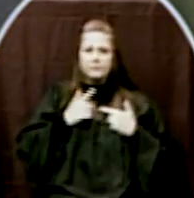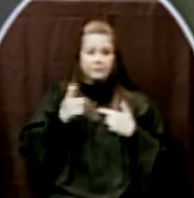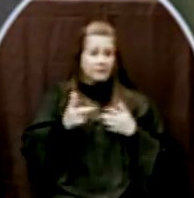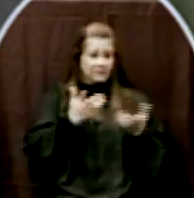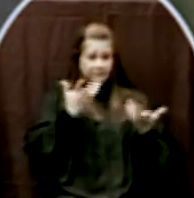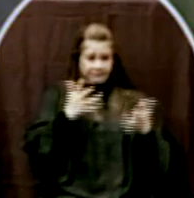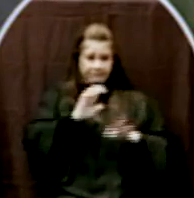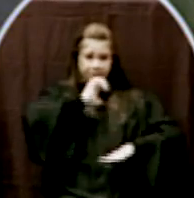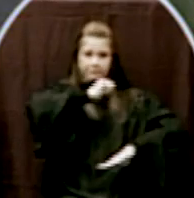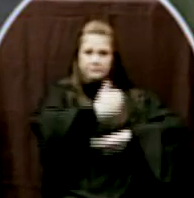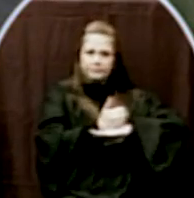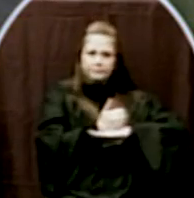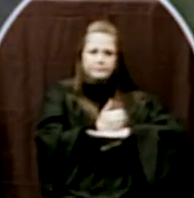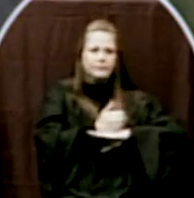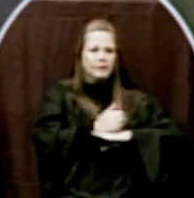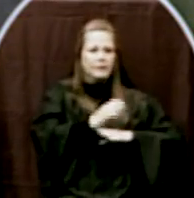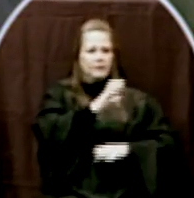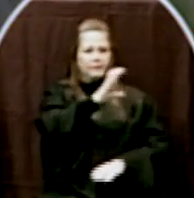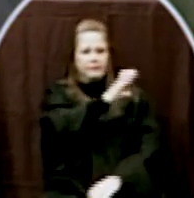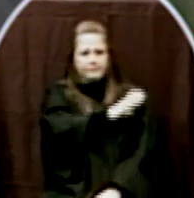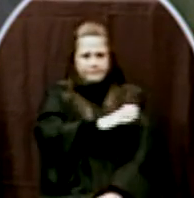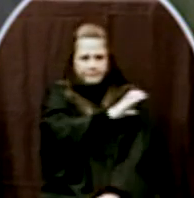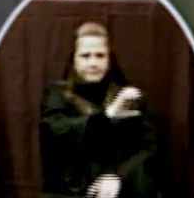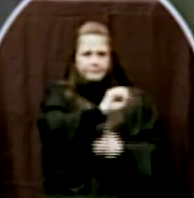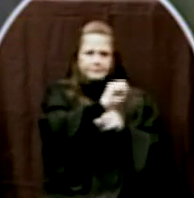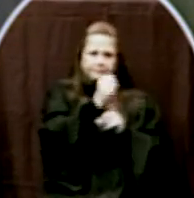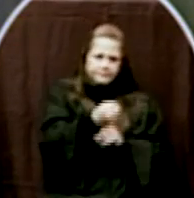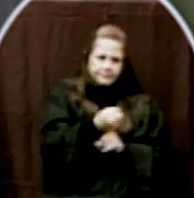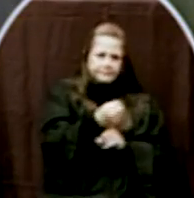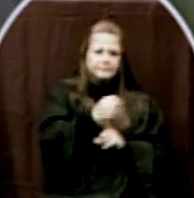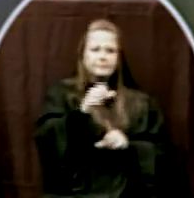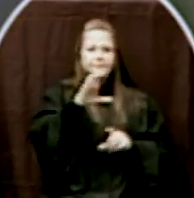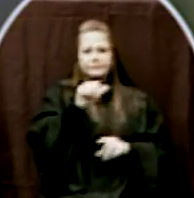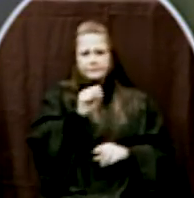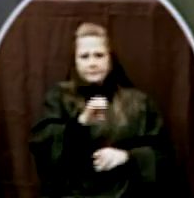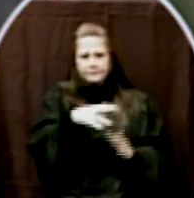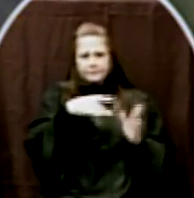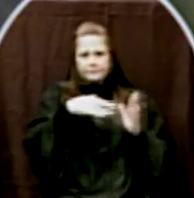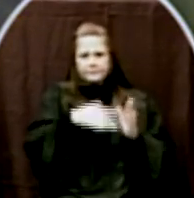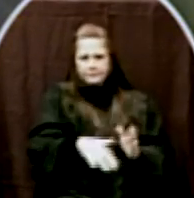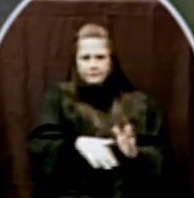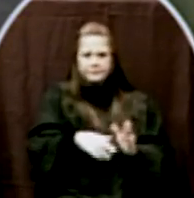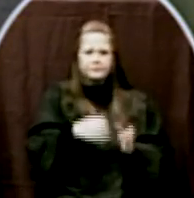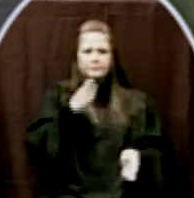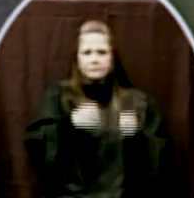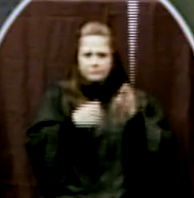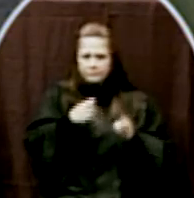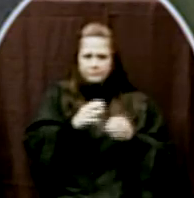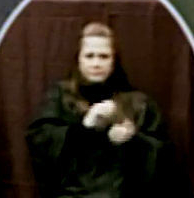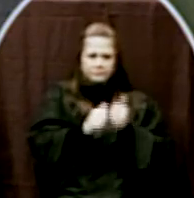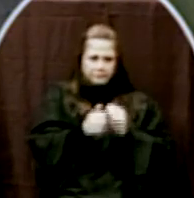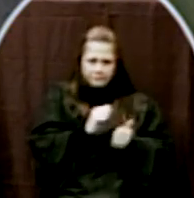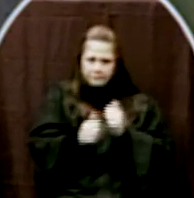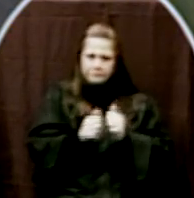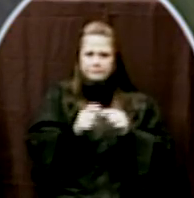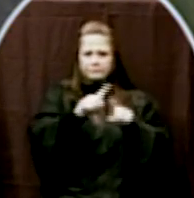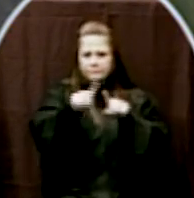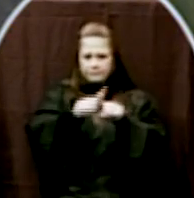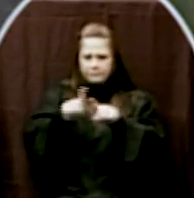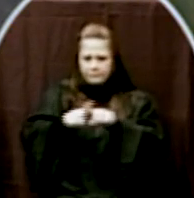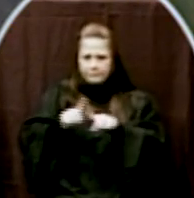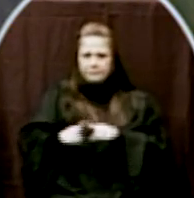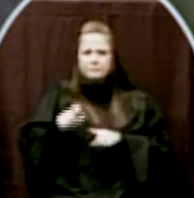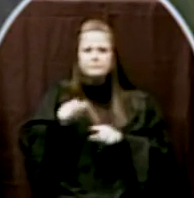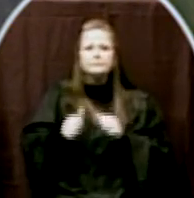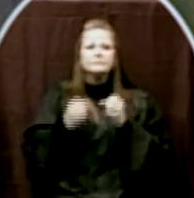clinical settings, internships, case studies, research projects, robotics competitions, and small business consulting, many